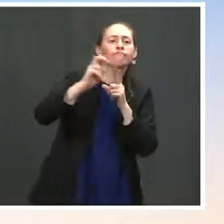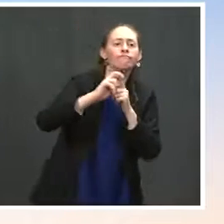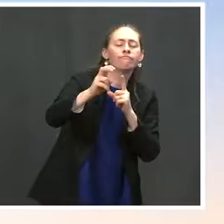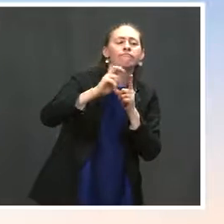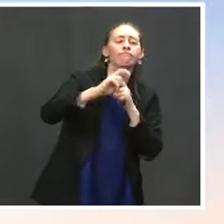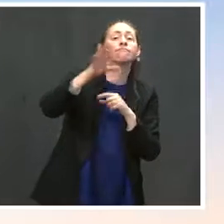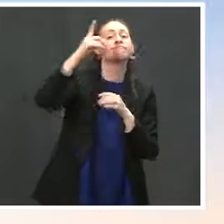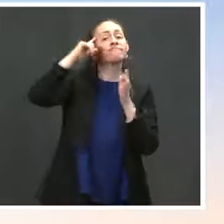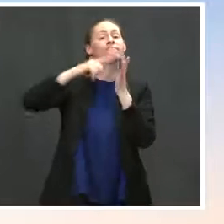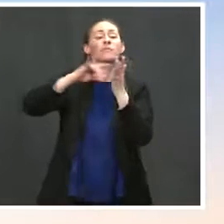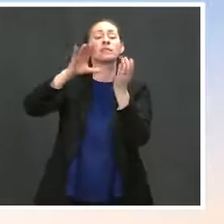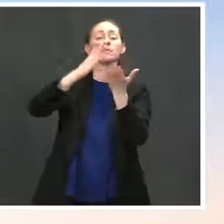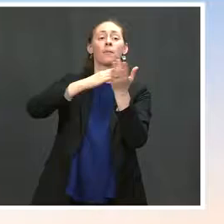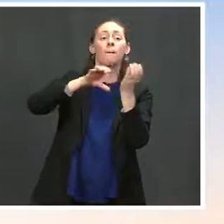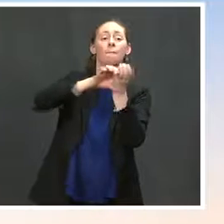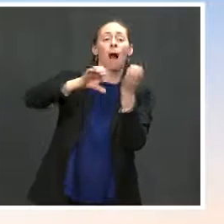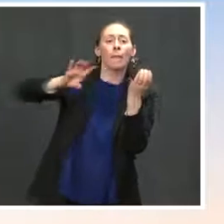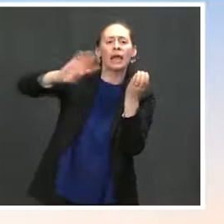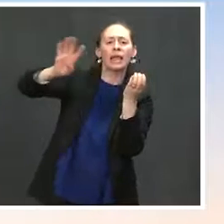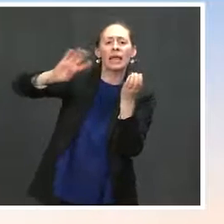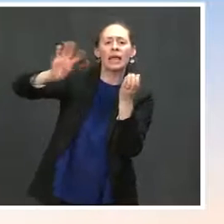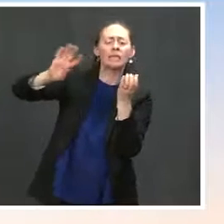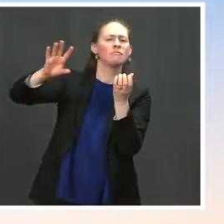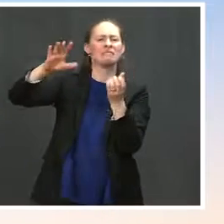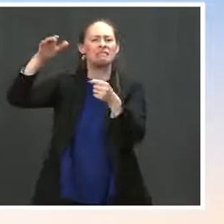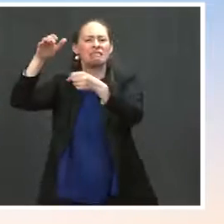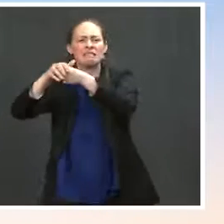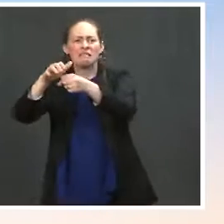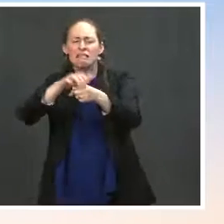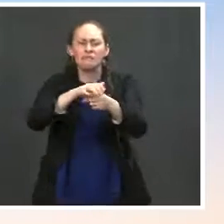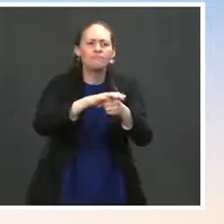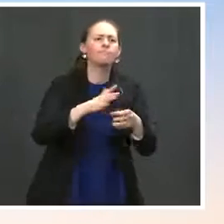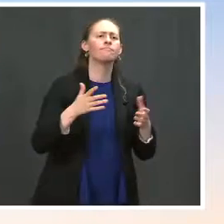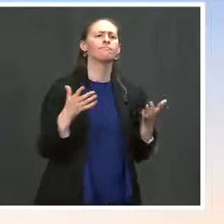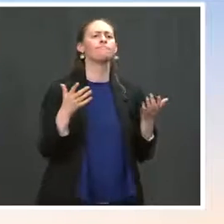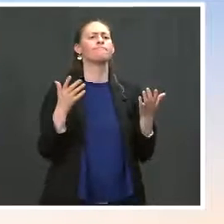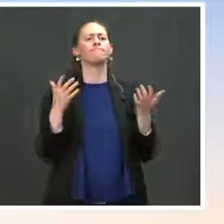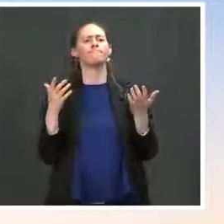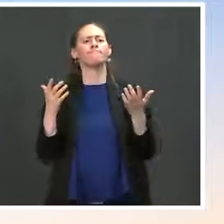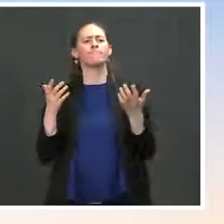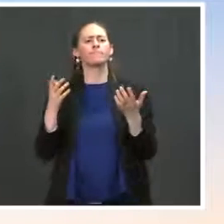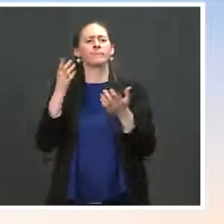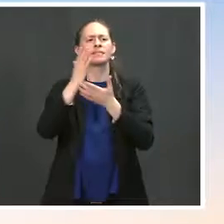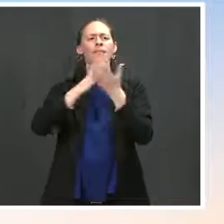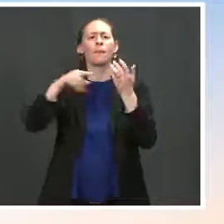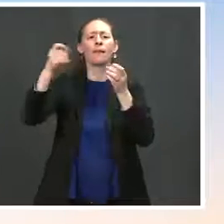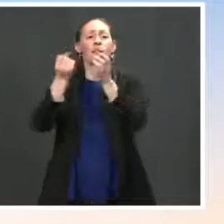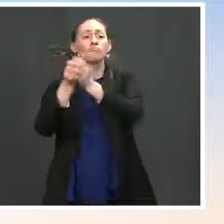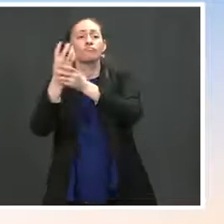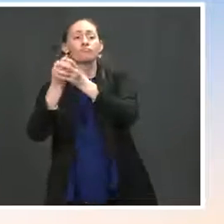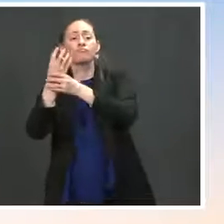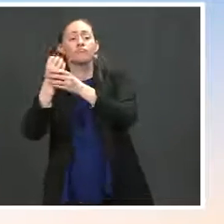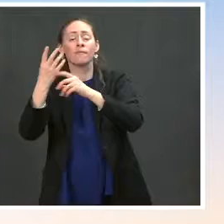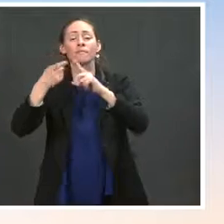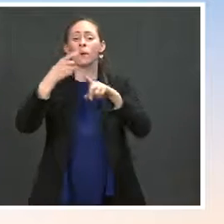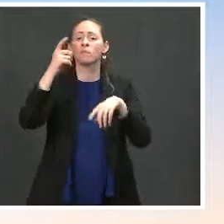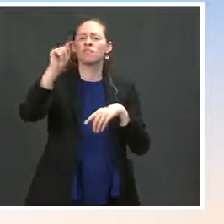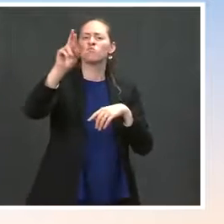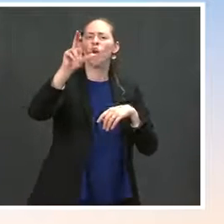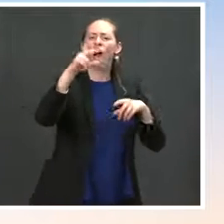of cars and trucks, something the president has talked about that he's committed to do. And we can also invest, as you alluded to, in a wide array